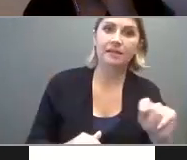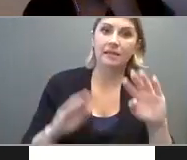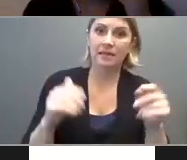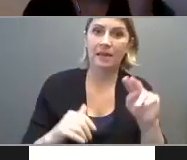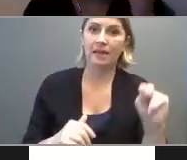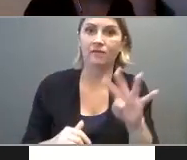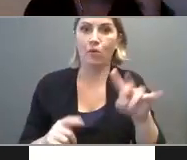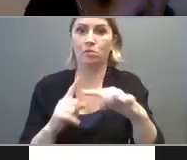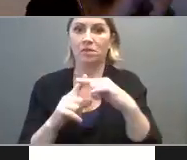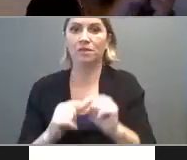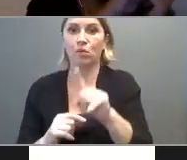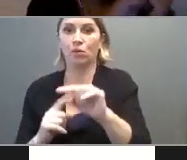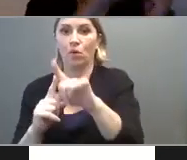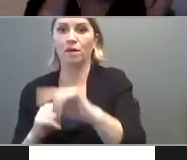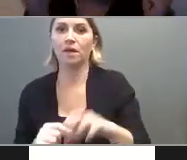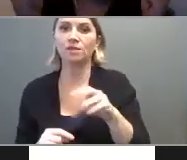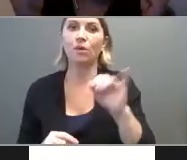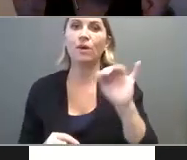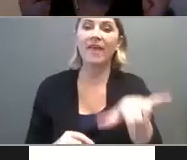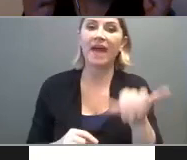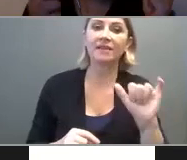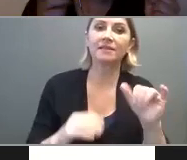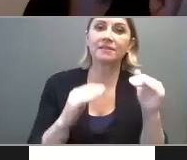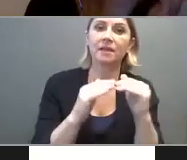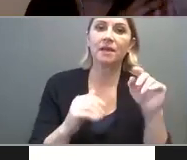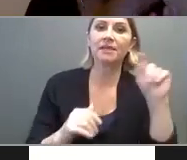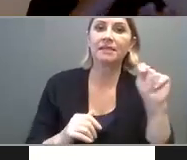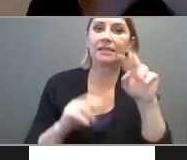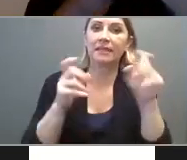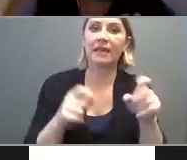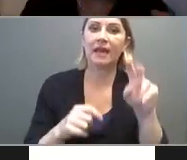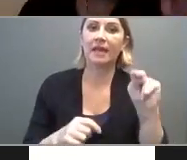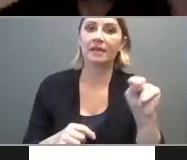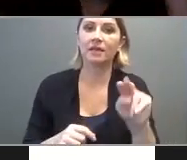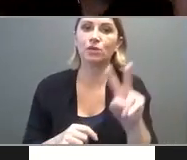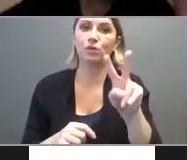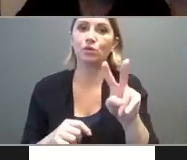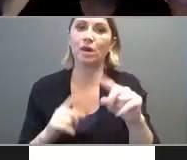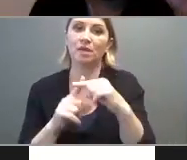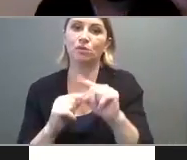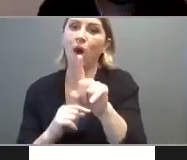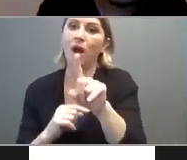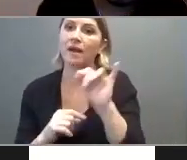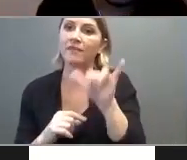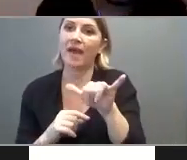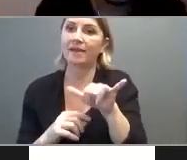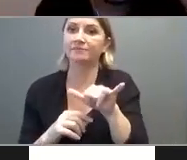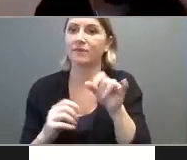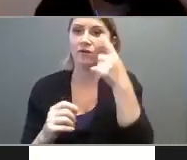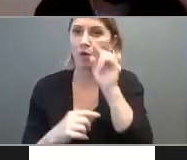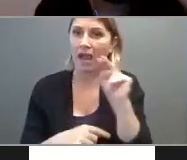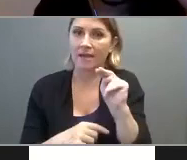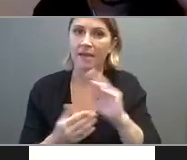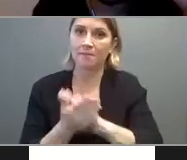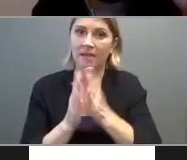2 is essentially Tn by 4 plus 1, and Tn by 4 plus 1 plus the entire of T of n becomes